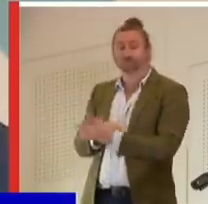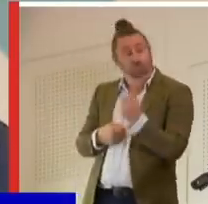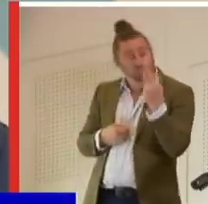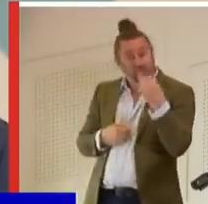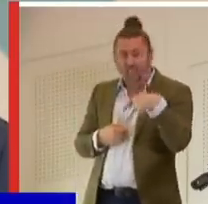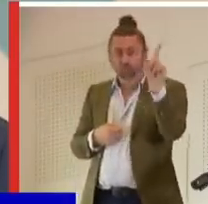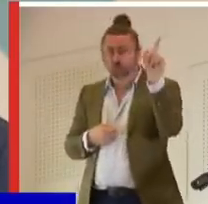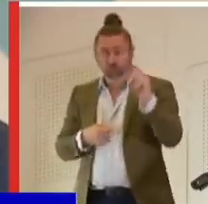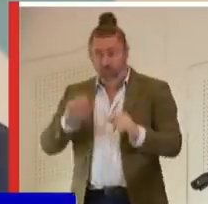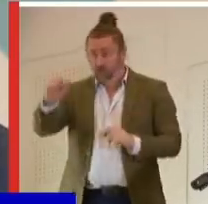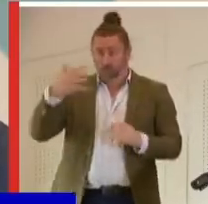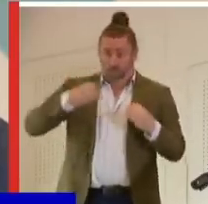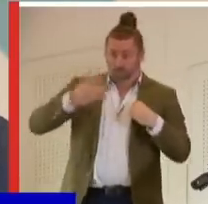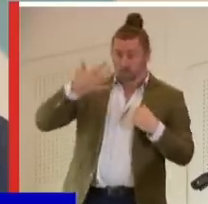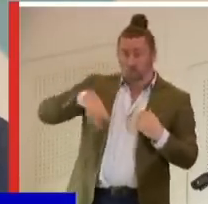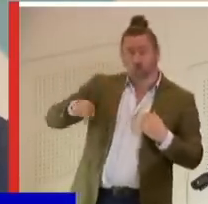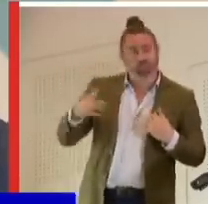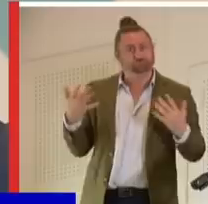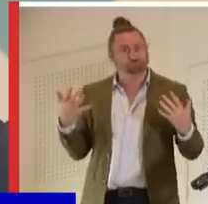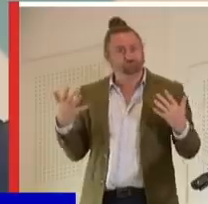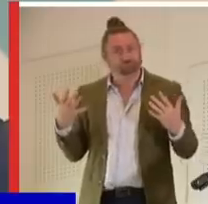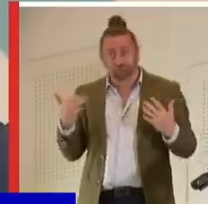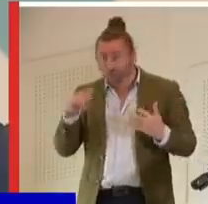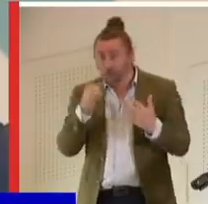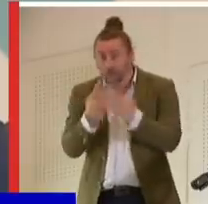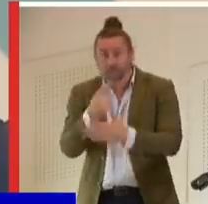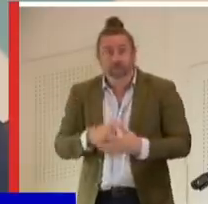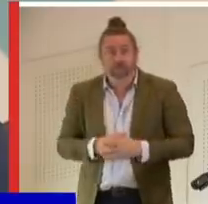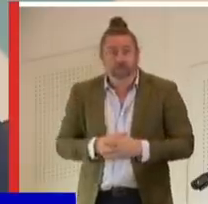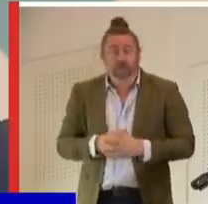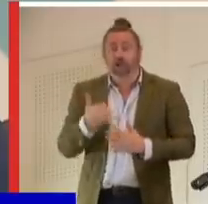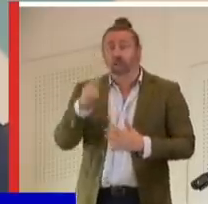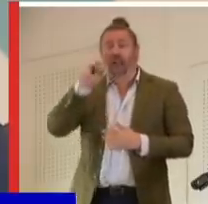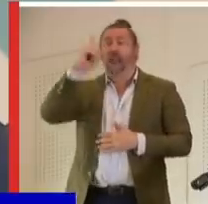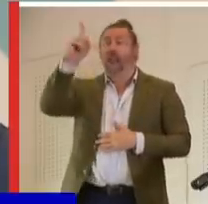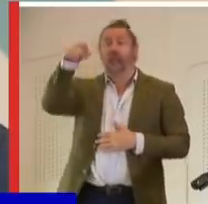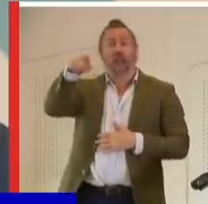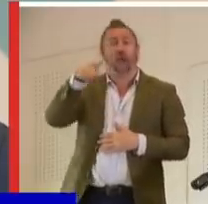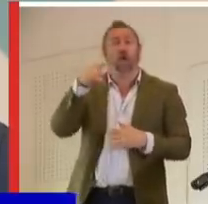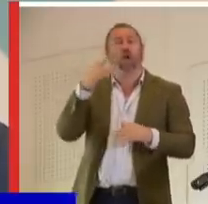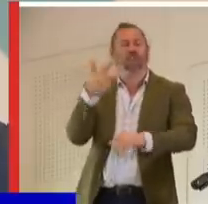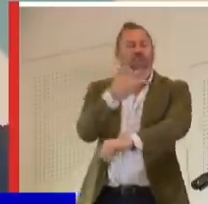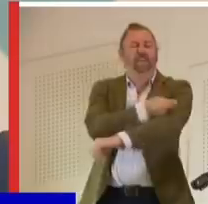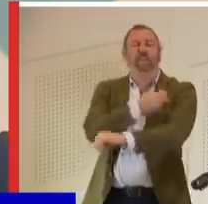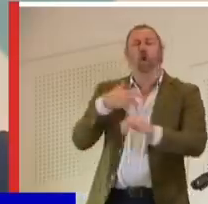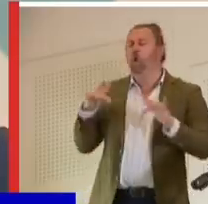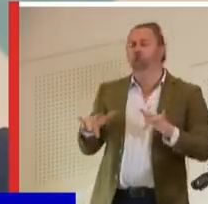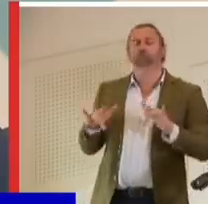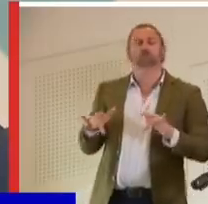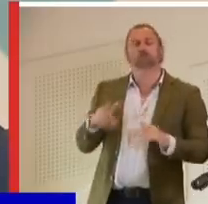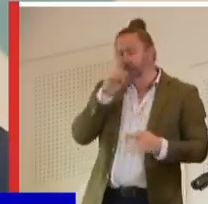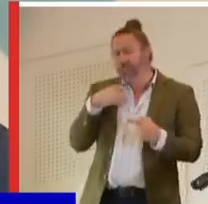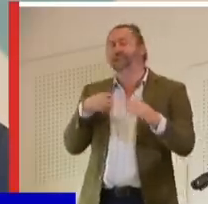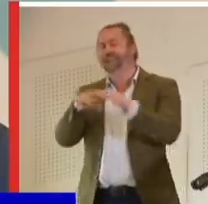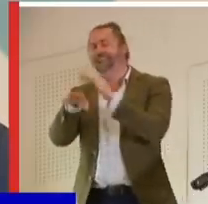will have eased restrictions. So there are venues that you can go to now if you're unvaccinated that you won't be able to